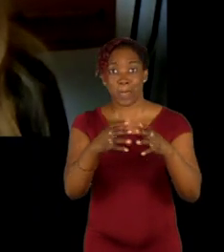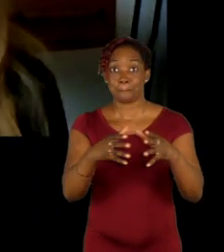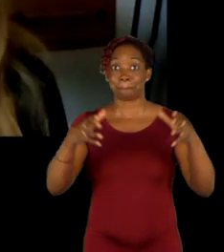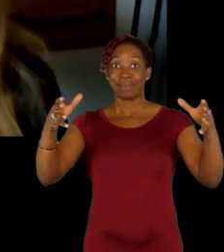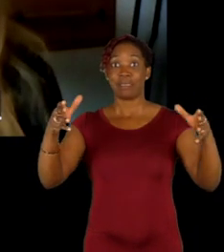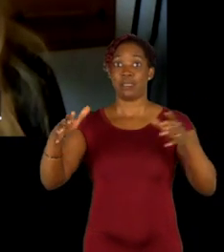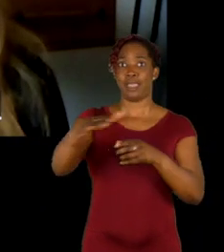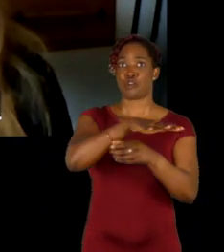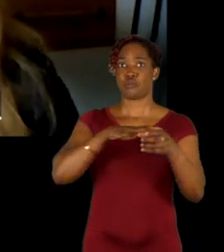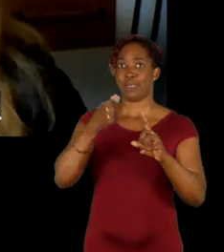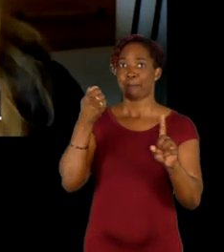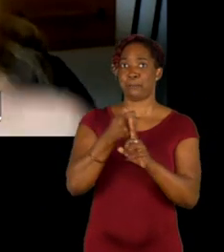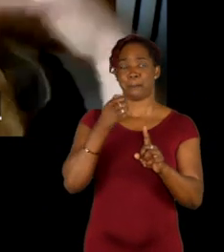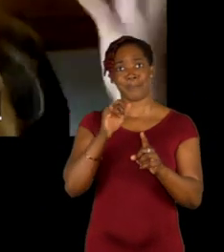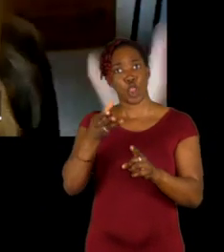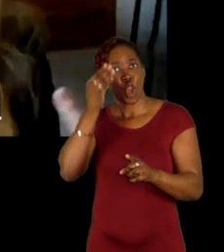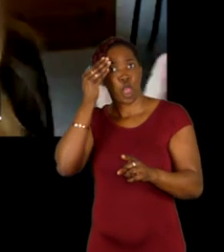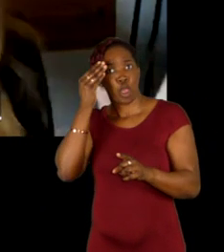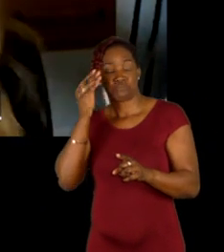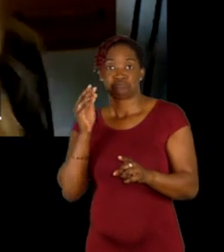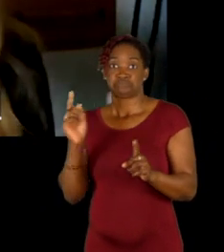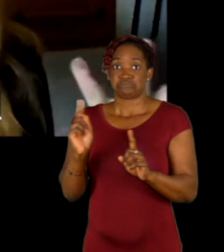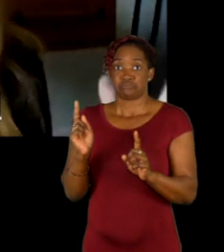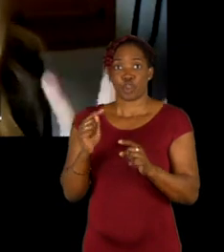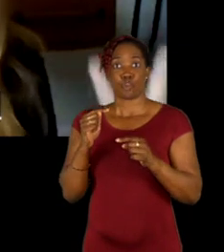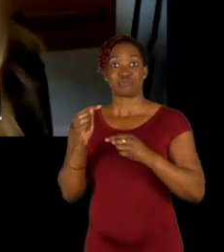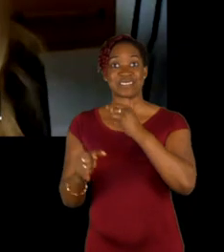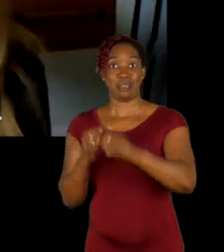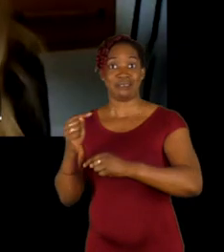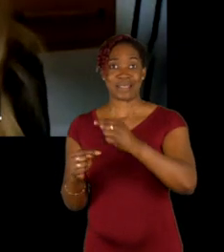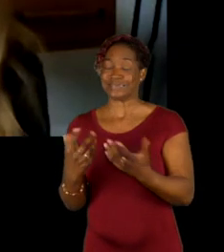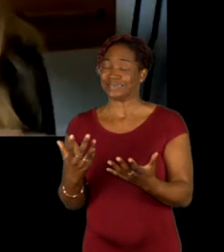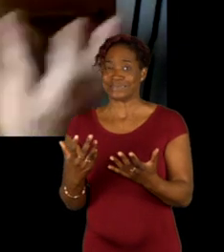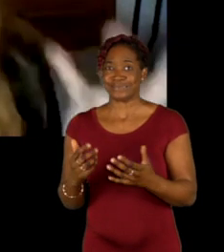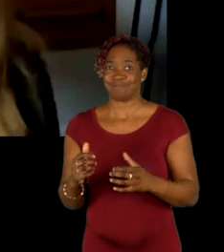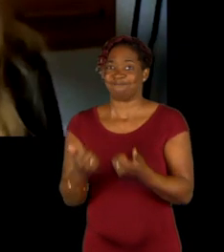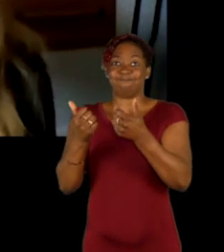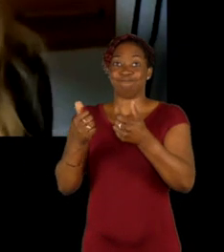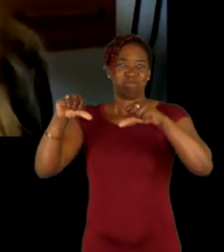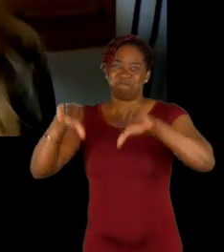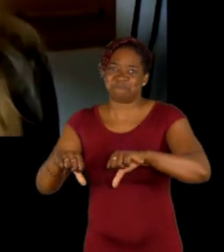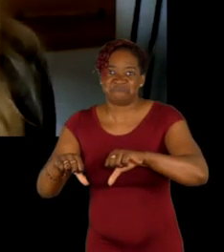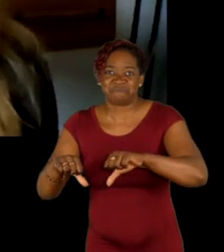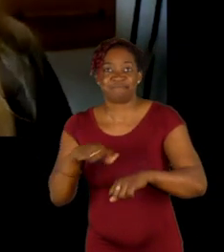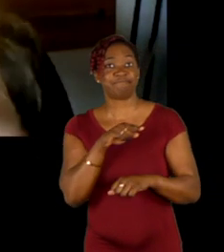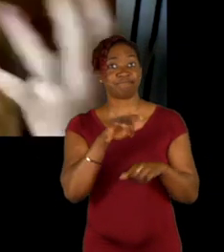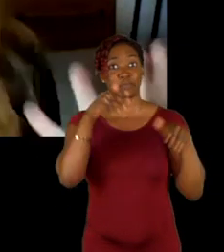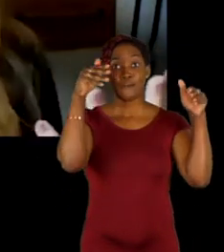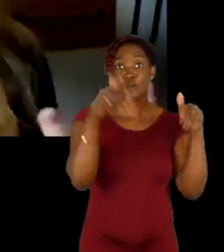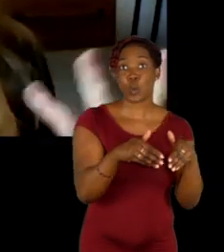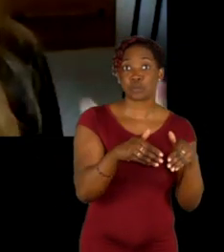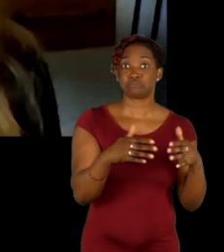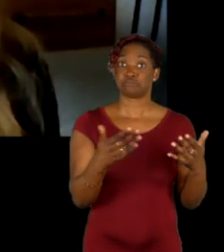of impact. You may learn things like, you know, recycling is not actually that effective, and let's focus on, for